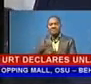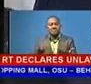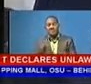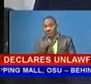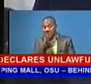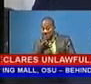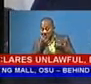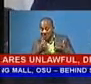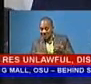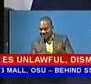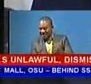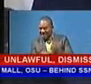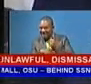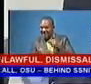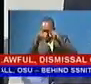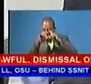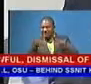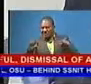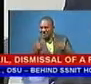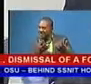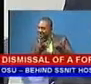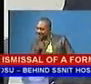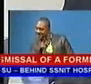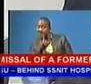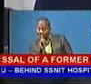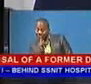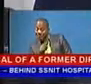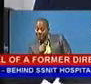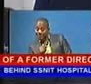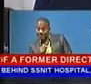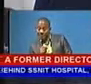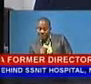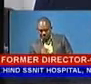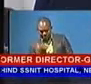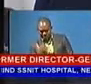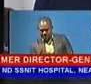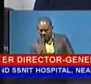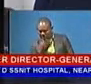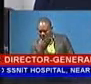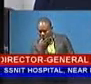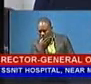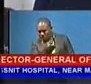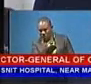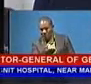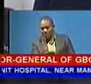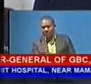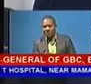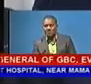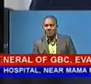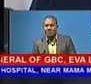ambition of becoming the vice president of this country. Now,